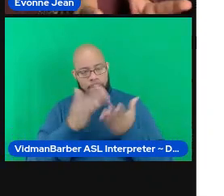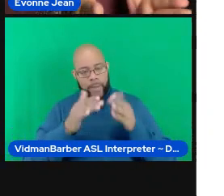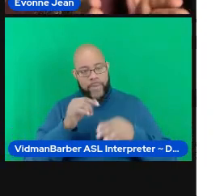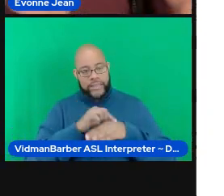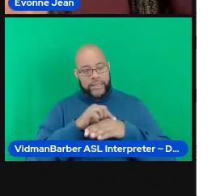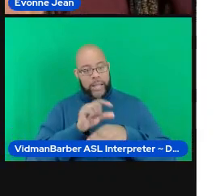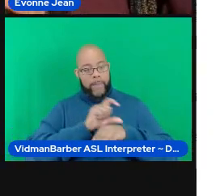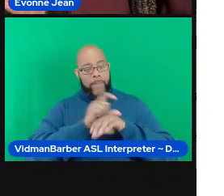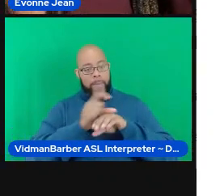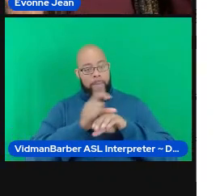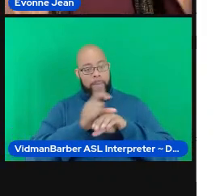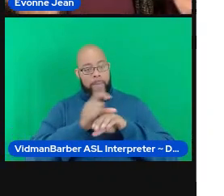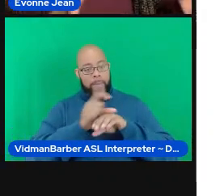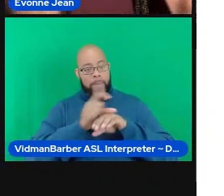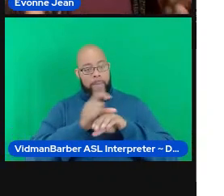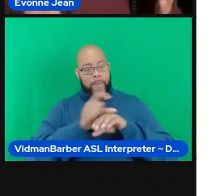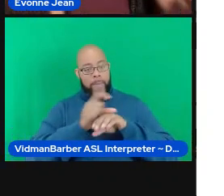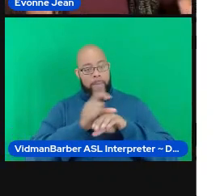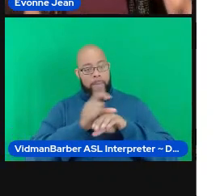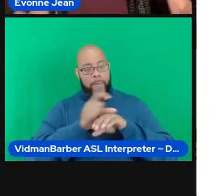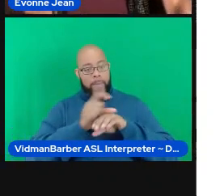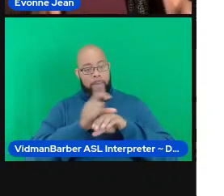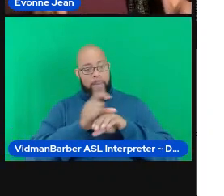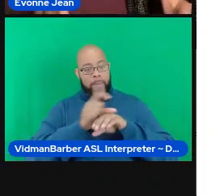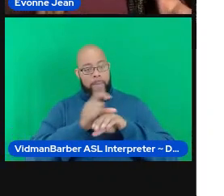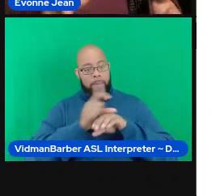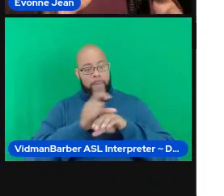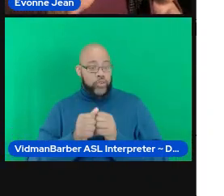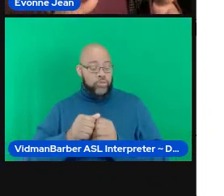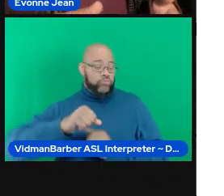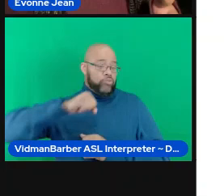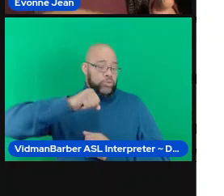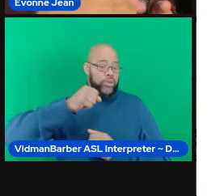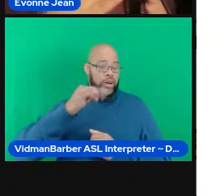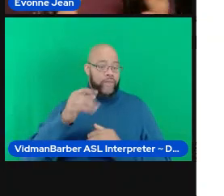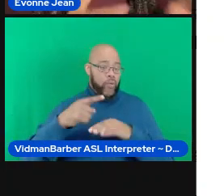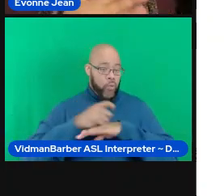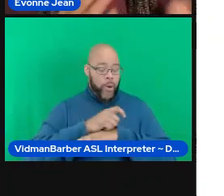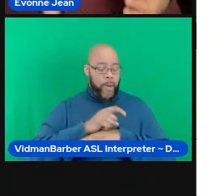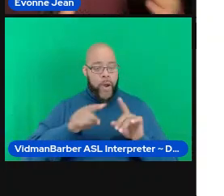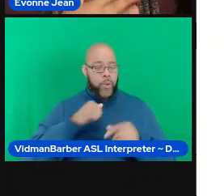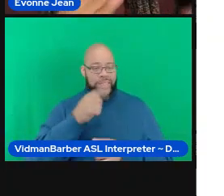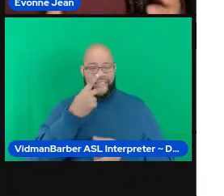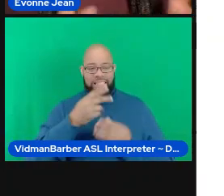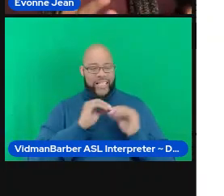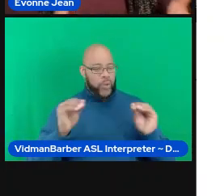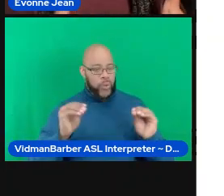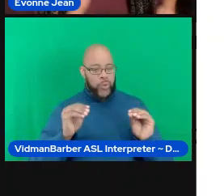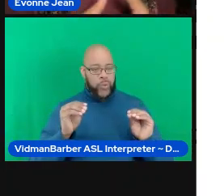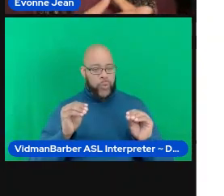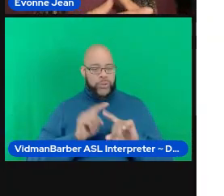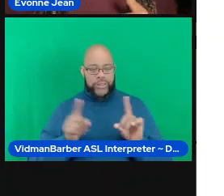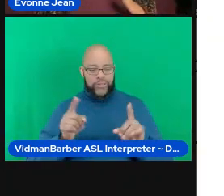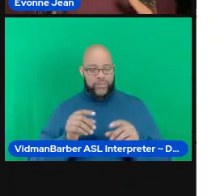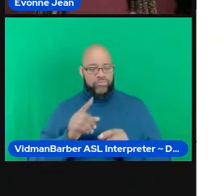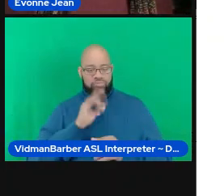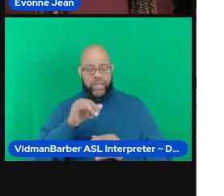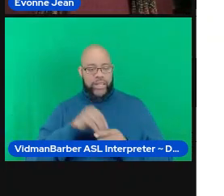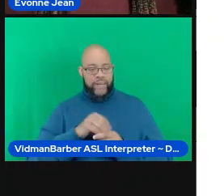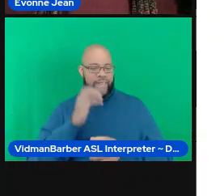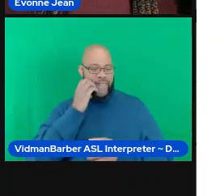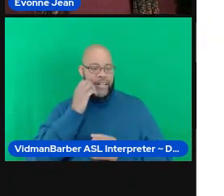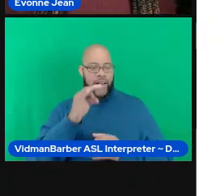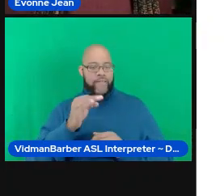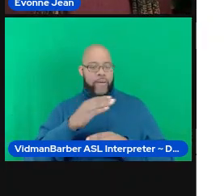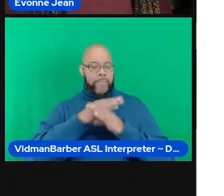barrier was thicker and that could be relating to repulsion of the worms, but we didn't see any differences really in thickness of the